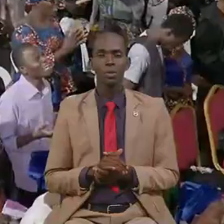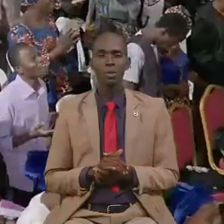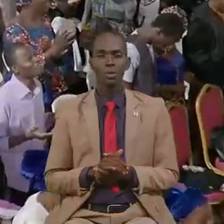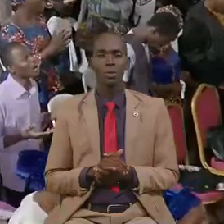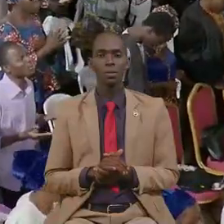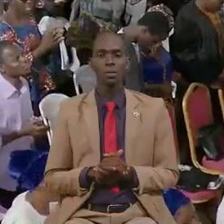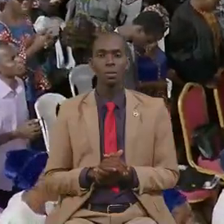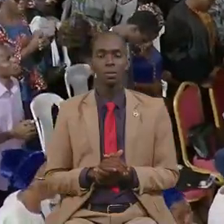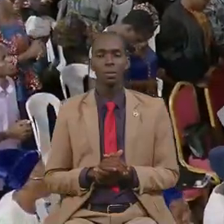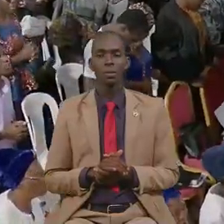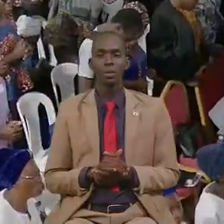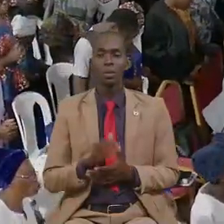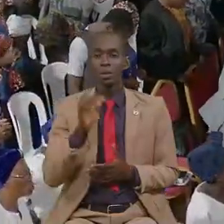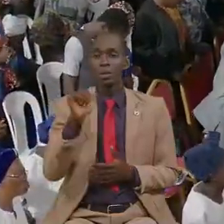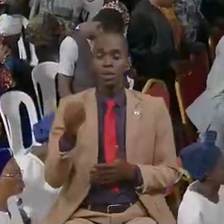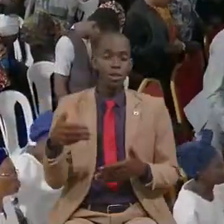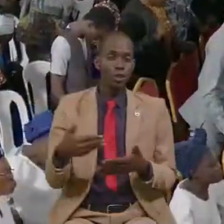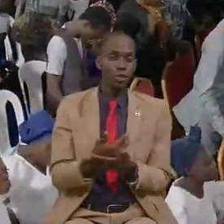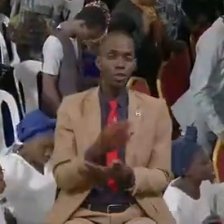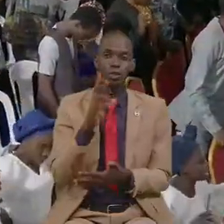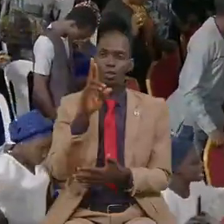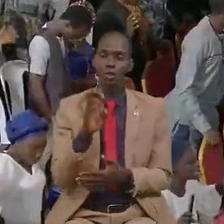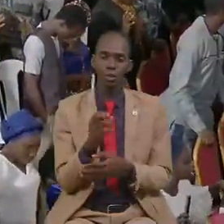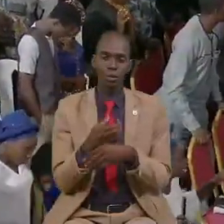A new recreation.